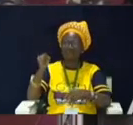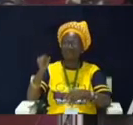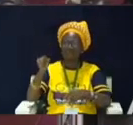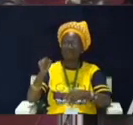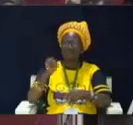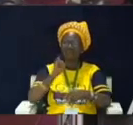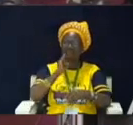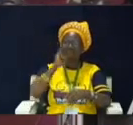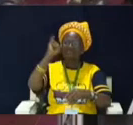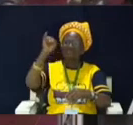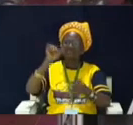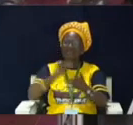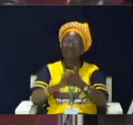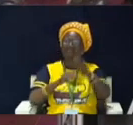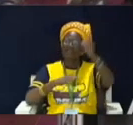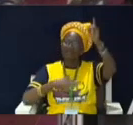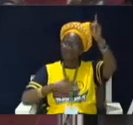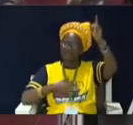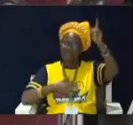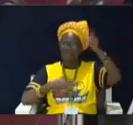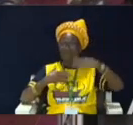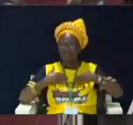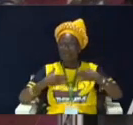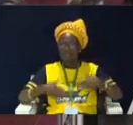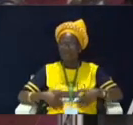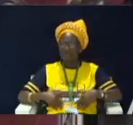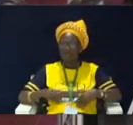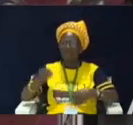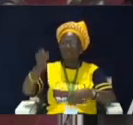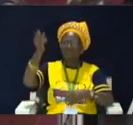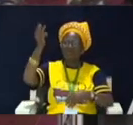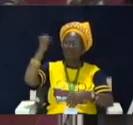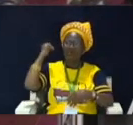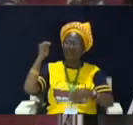is that my body was broken